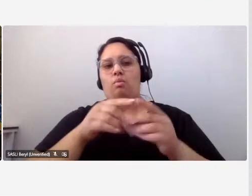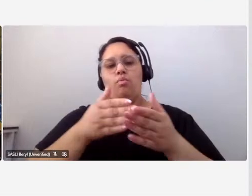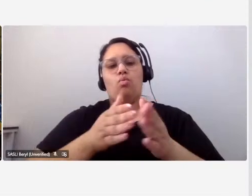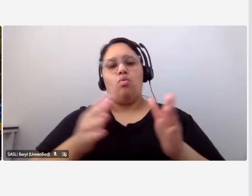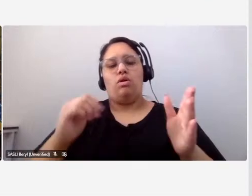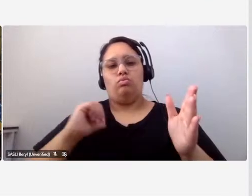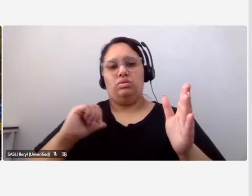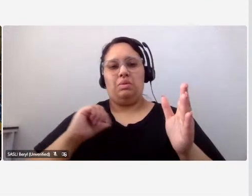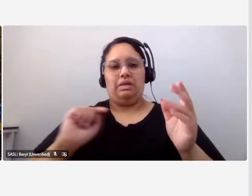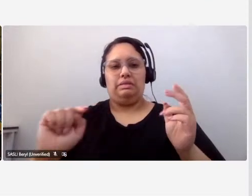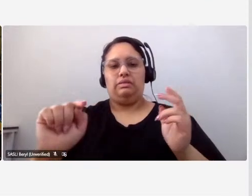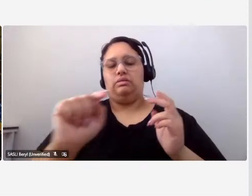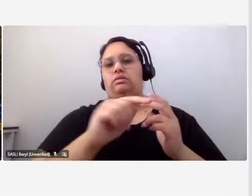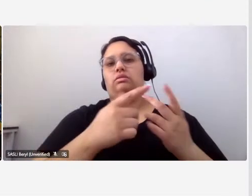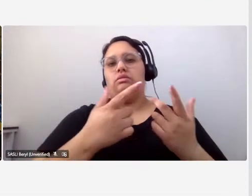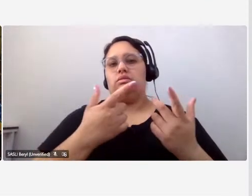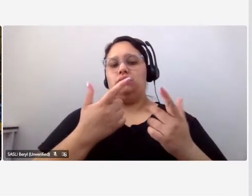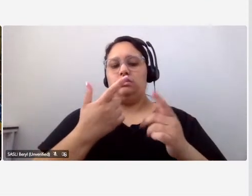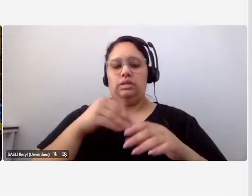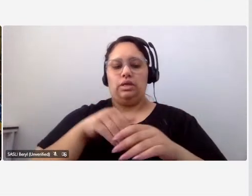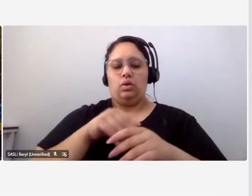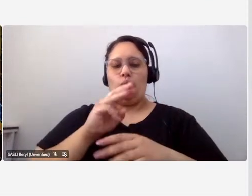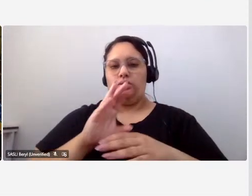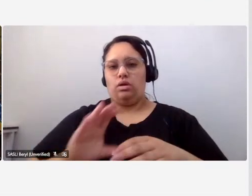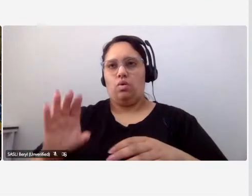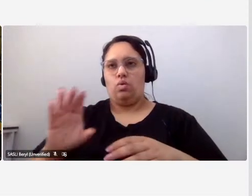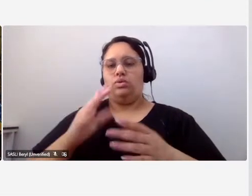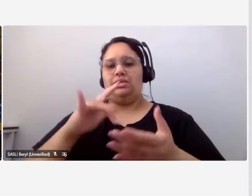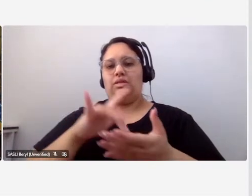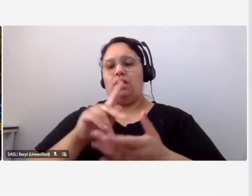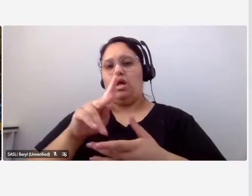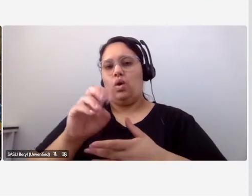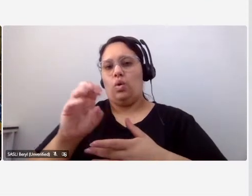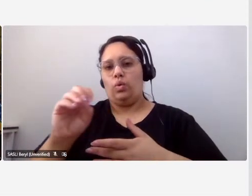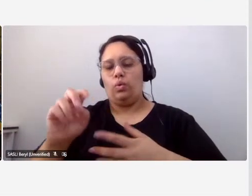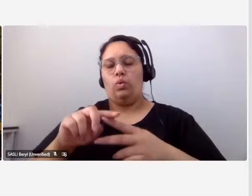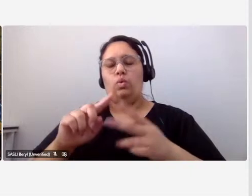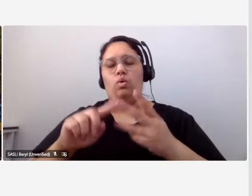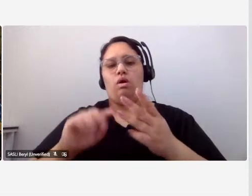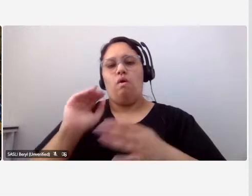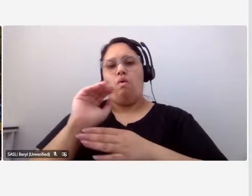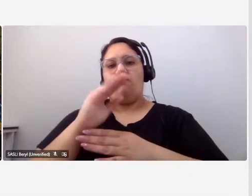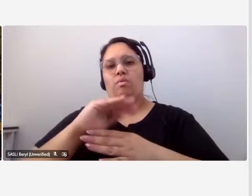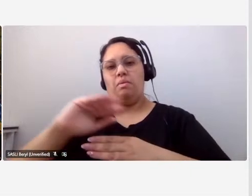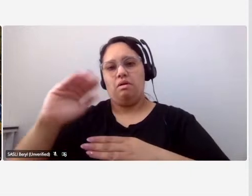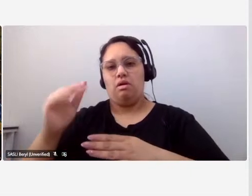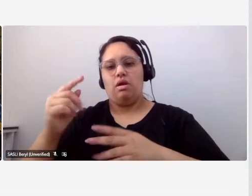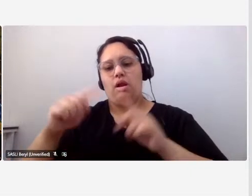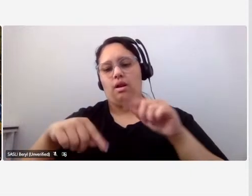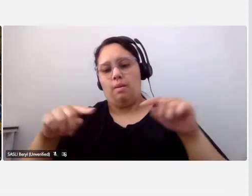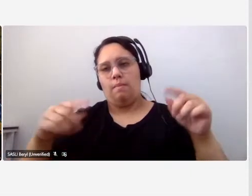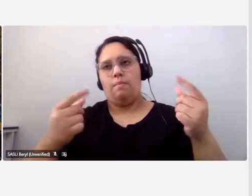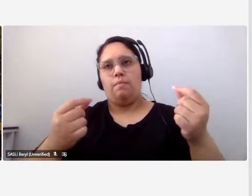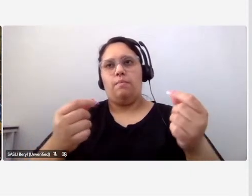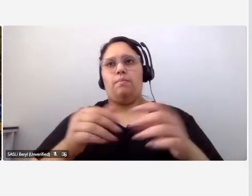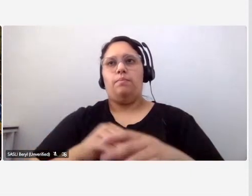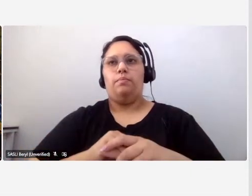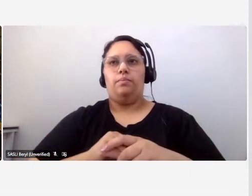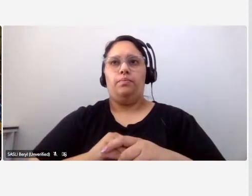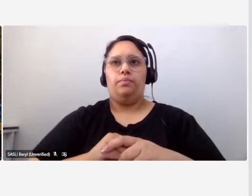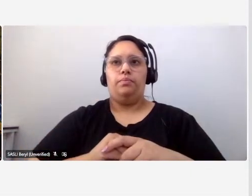municipalities of your West Coast, your Central Karoo, you know, your Overberg, etc.